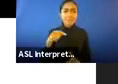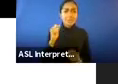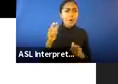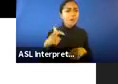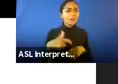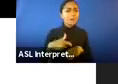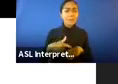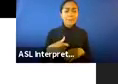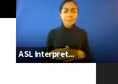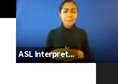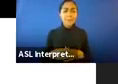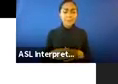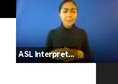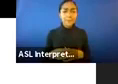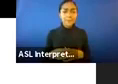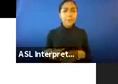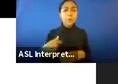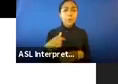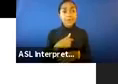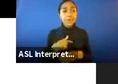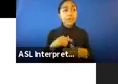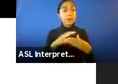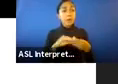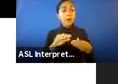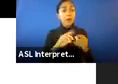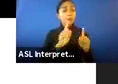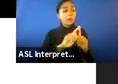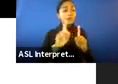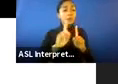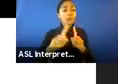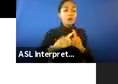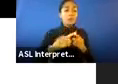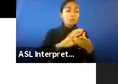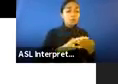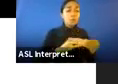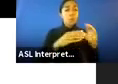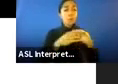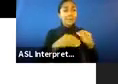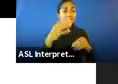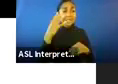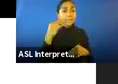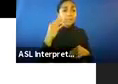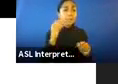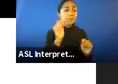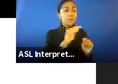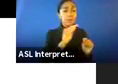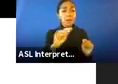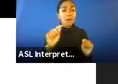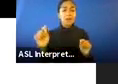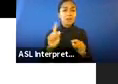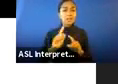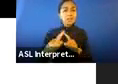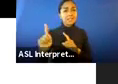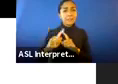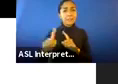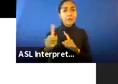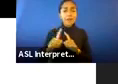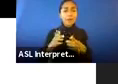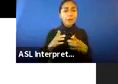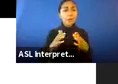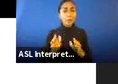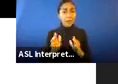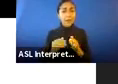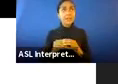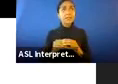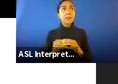countless stories and countless experiences of all of the unique ways or the particular ways in